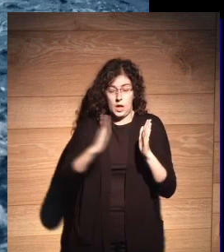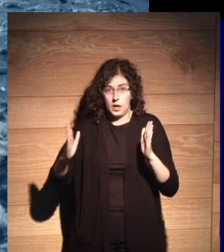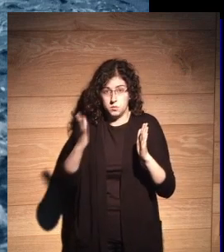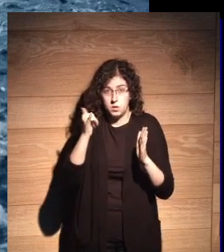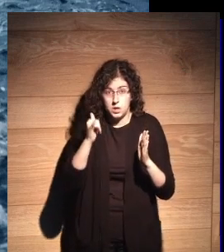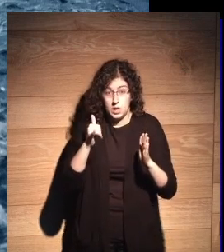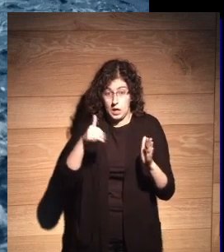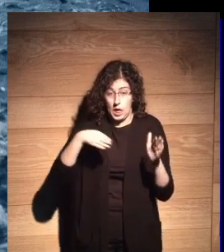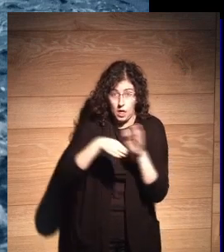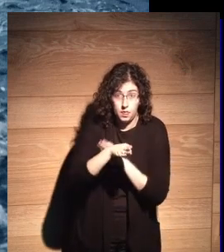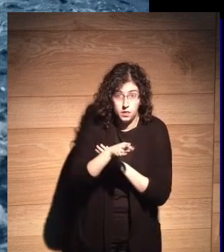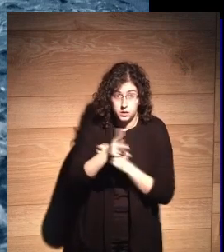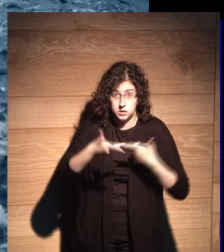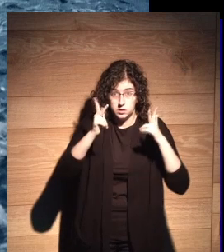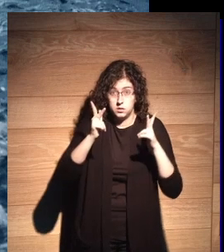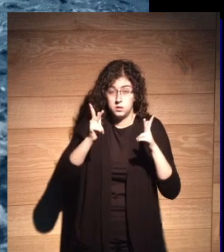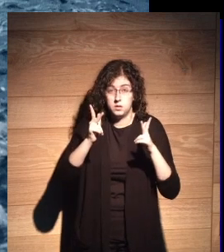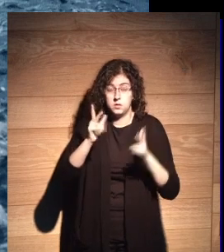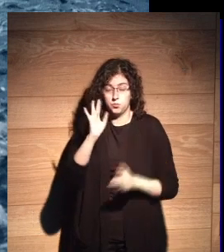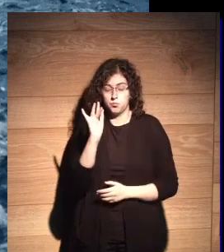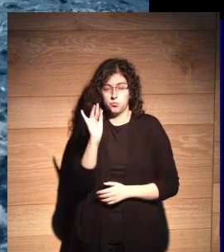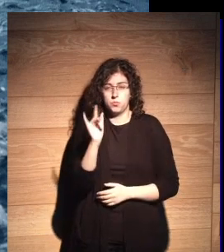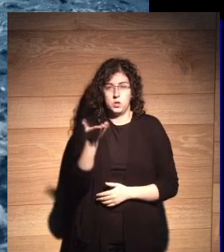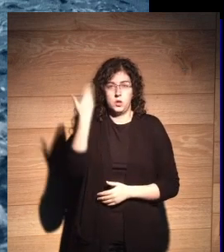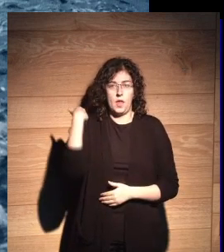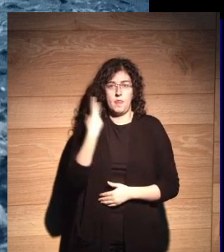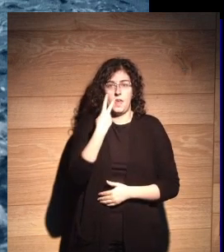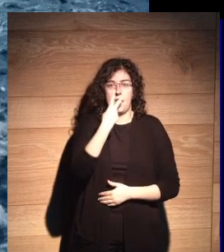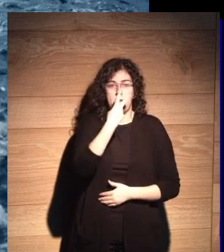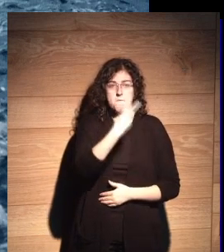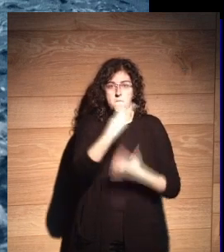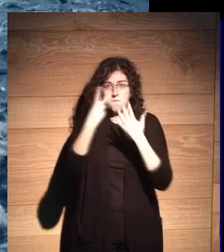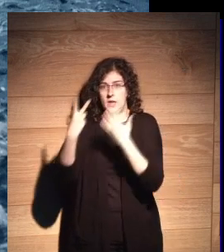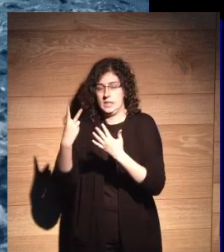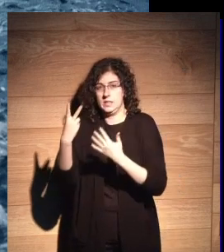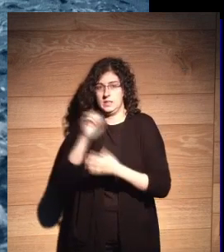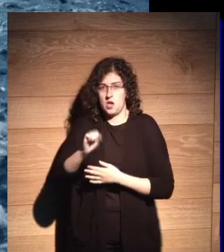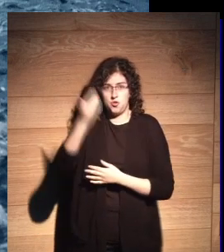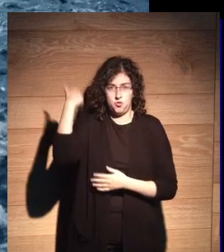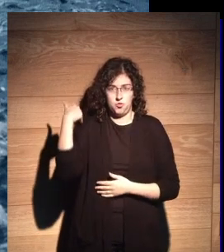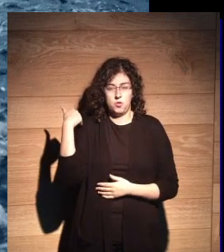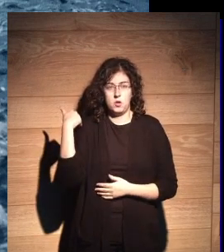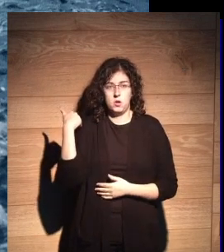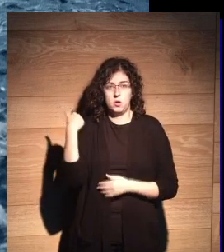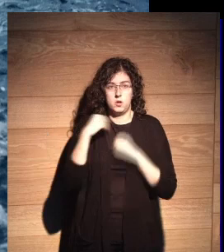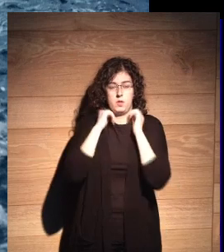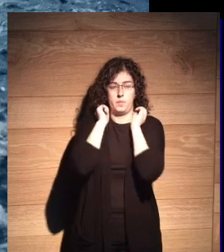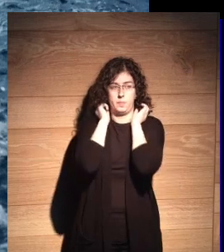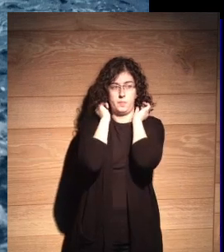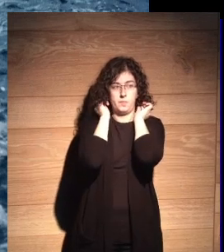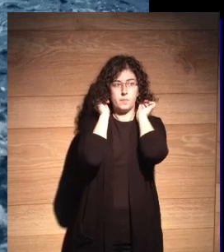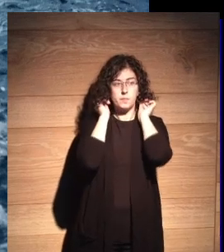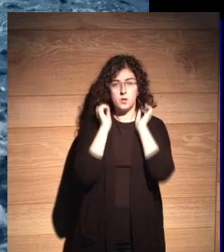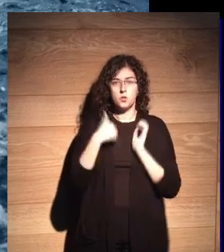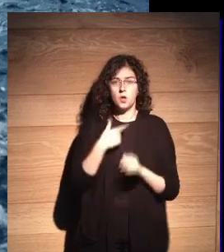Well, this is again, so it's 20-some years ago. I've seen so many people comment about this